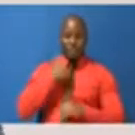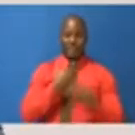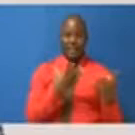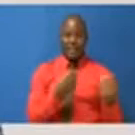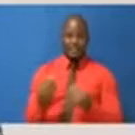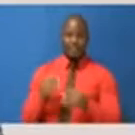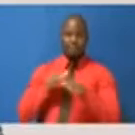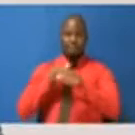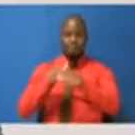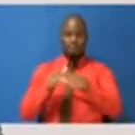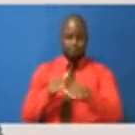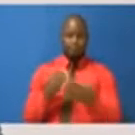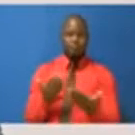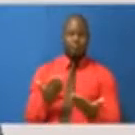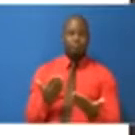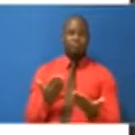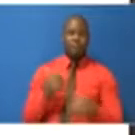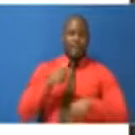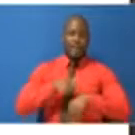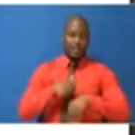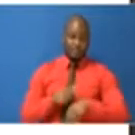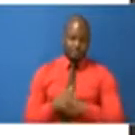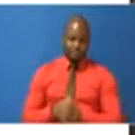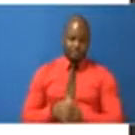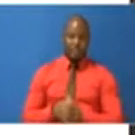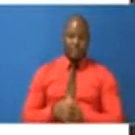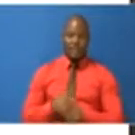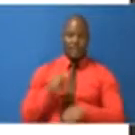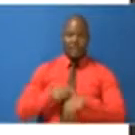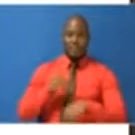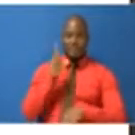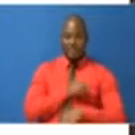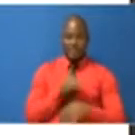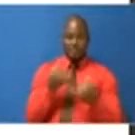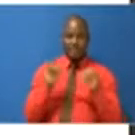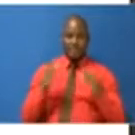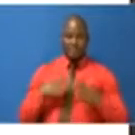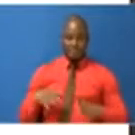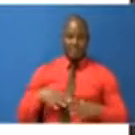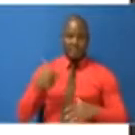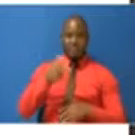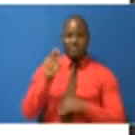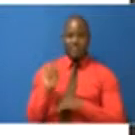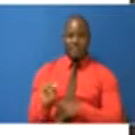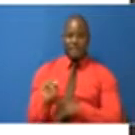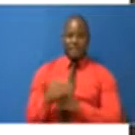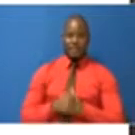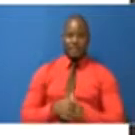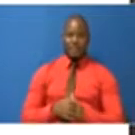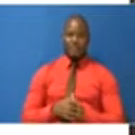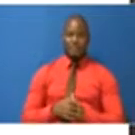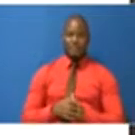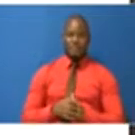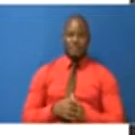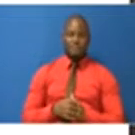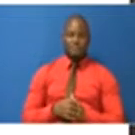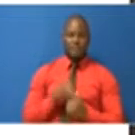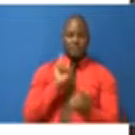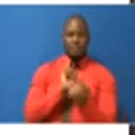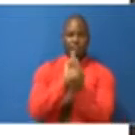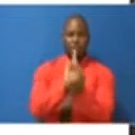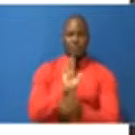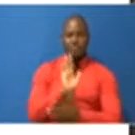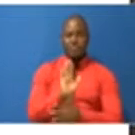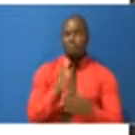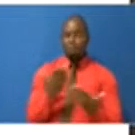ease the congestion of traffic your time is up esta oringa independent party harman graywall what's your approach